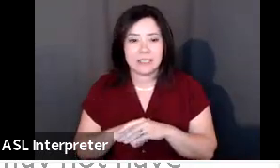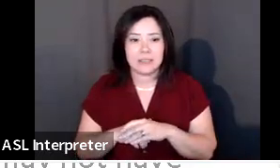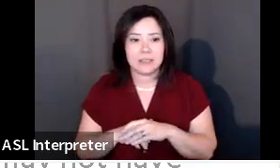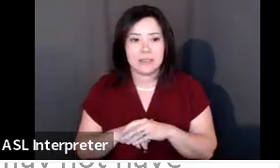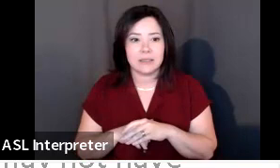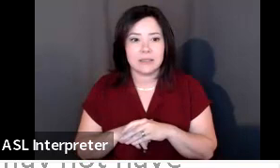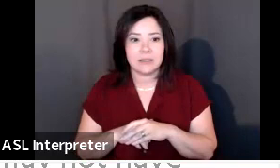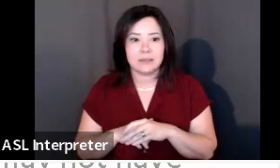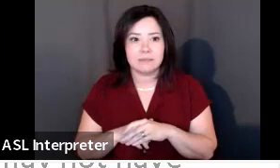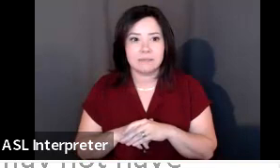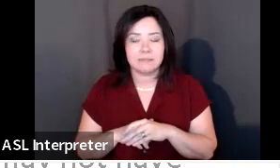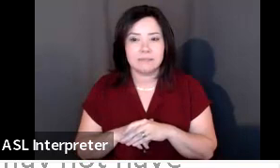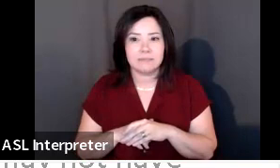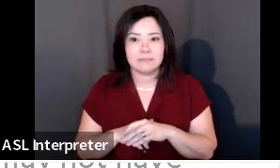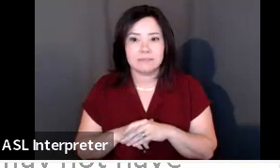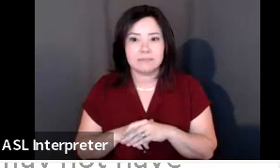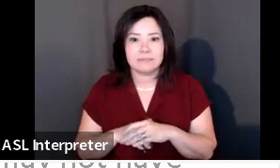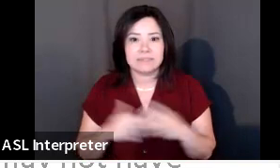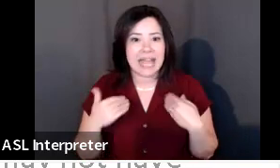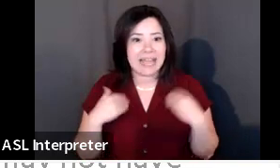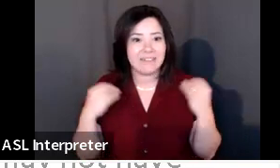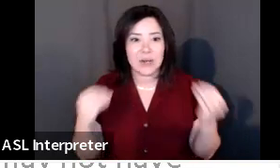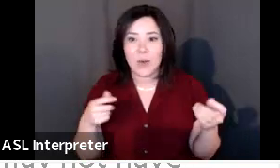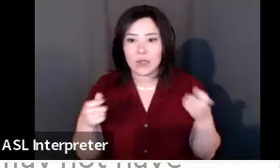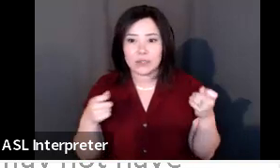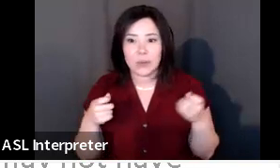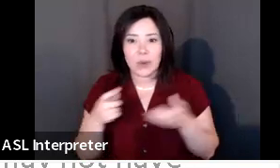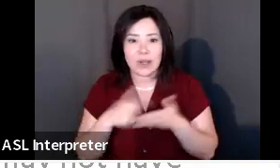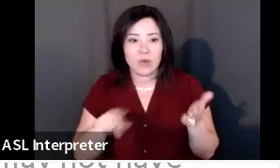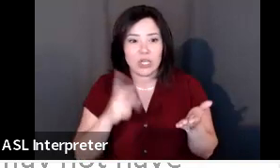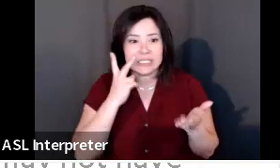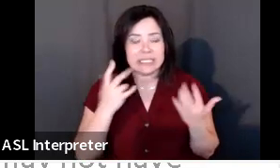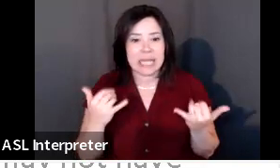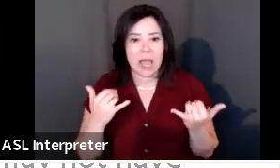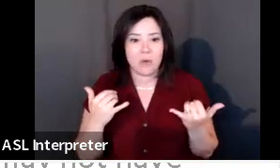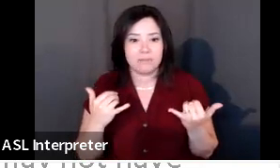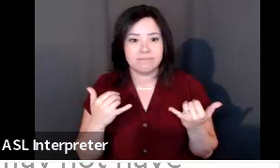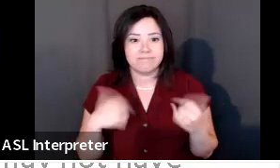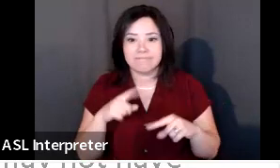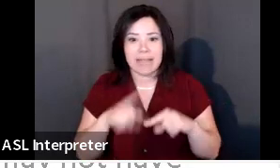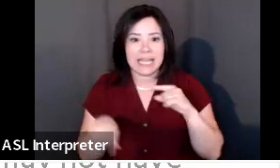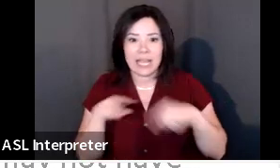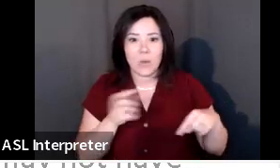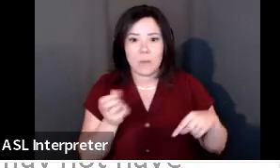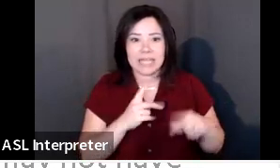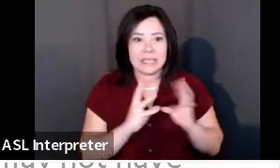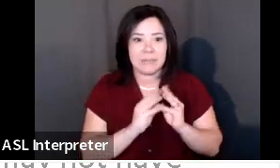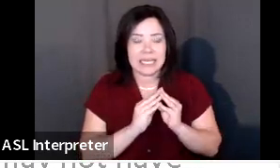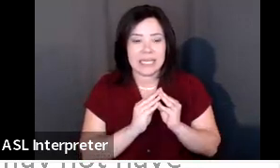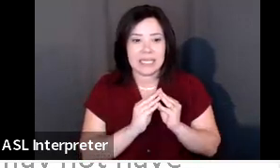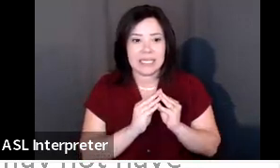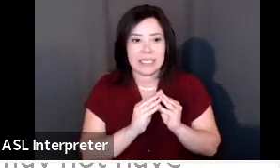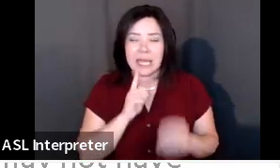I have no control over what folks are seeing now, and I can't even get back to the meeting. I